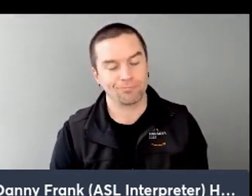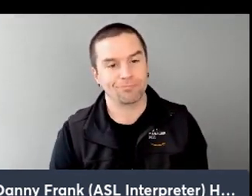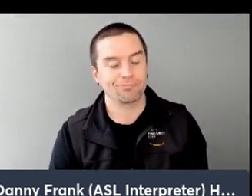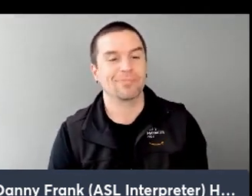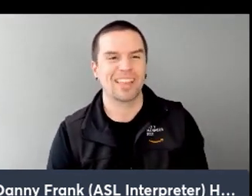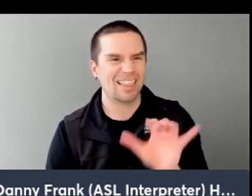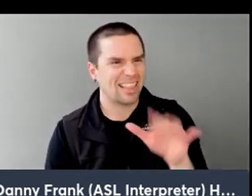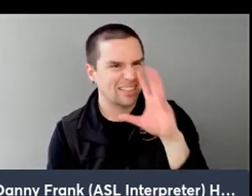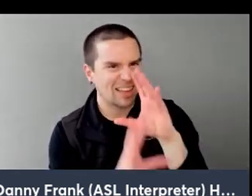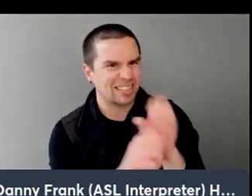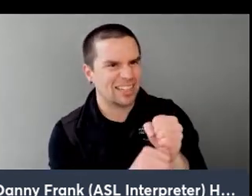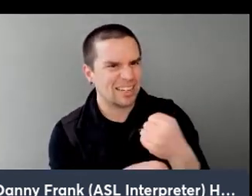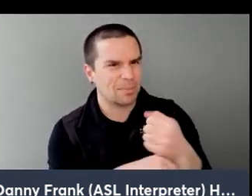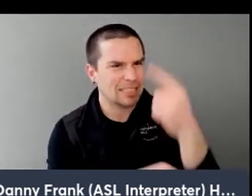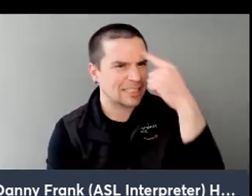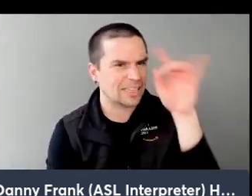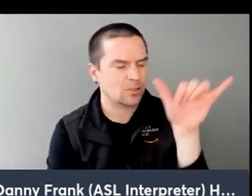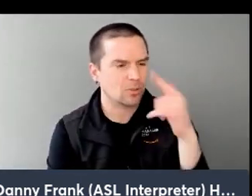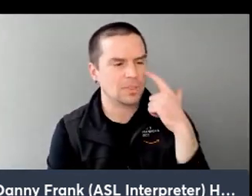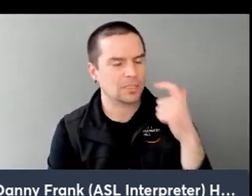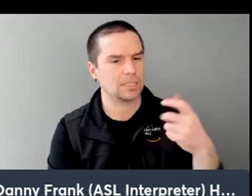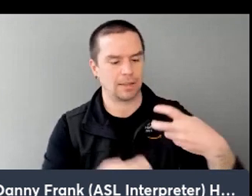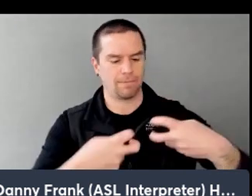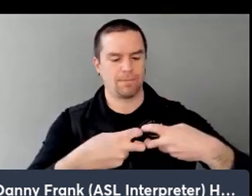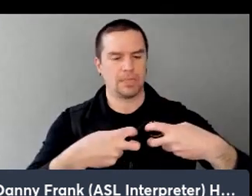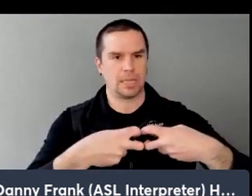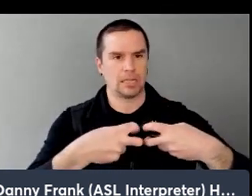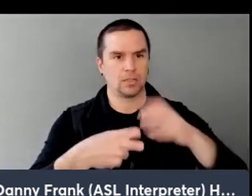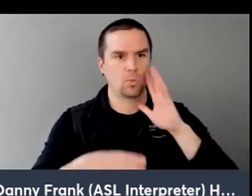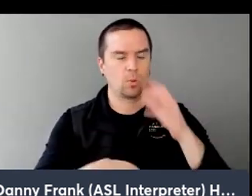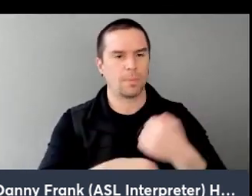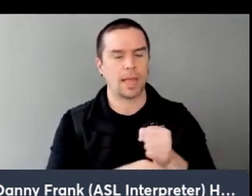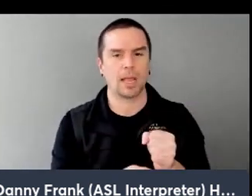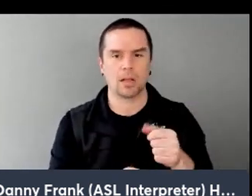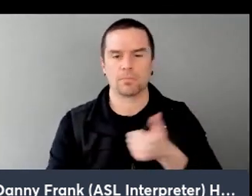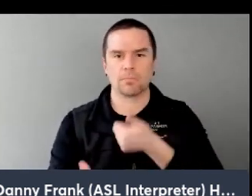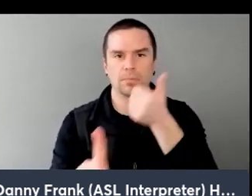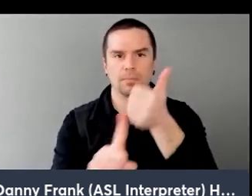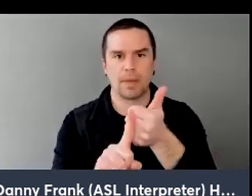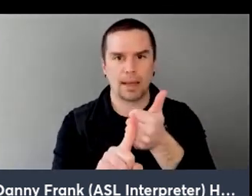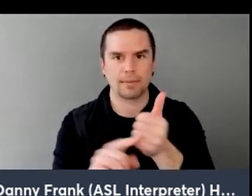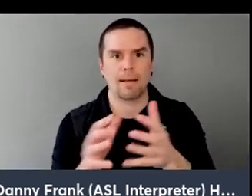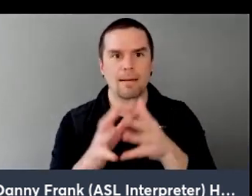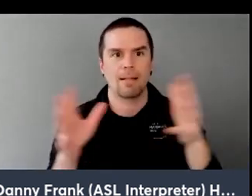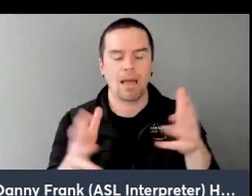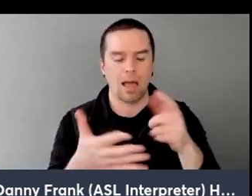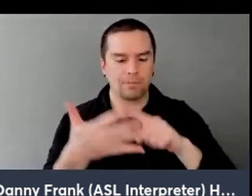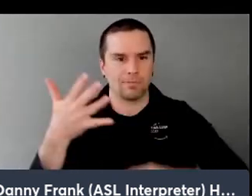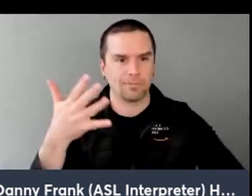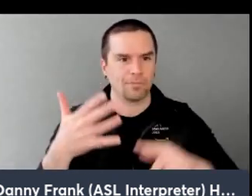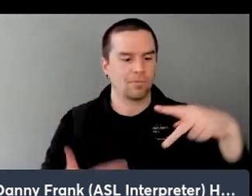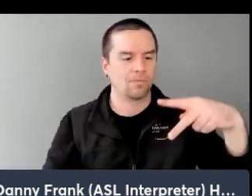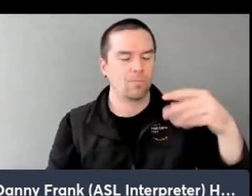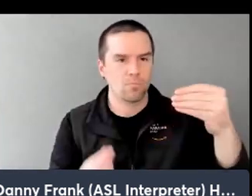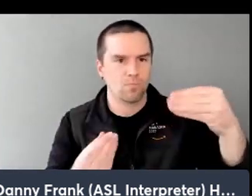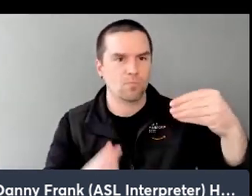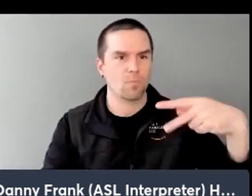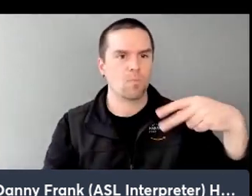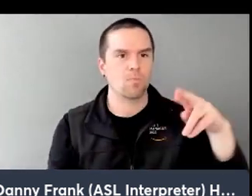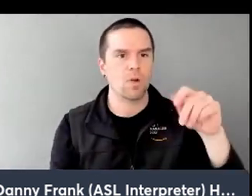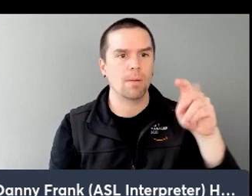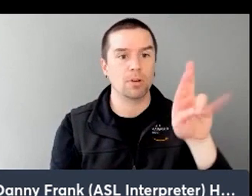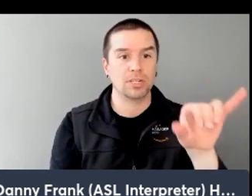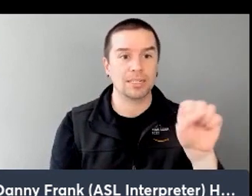too, since physics is going to make a massive change on a lot of these properties, right? Especially,